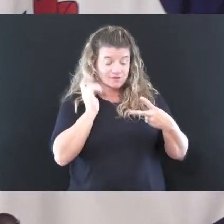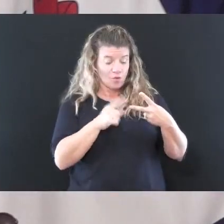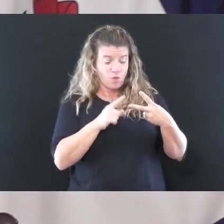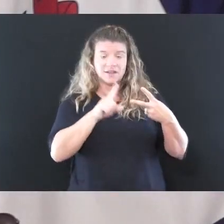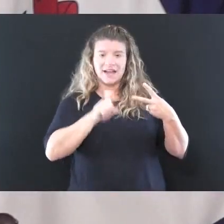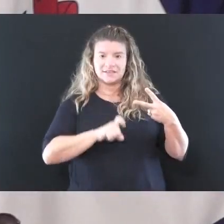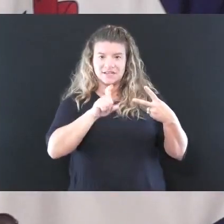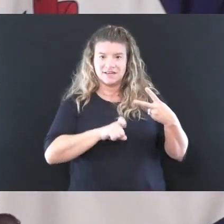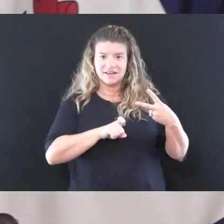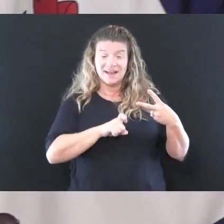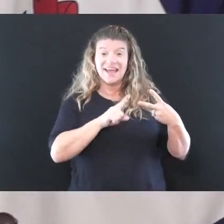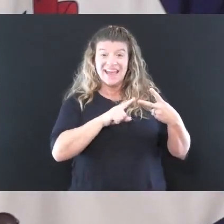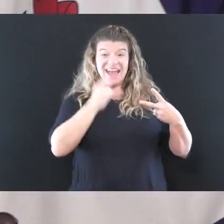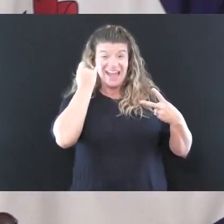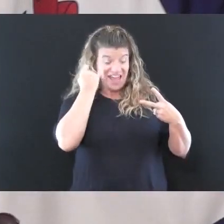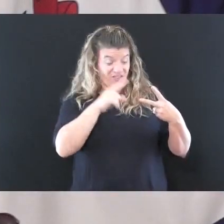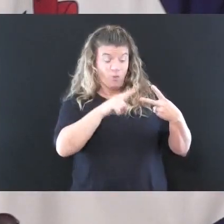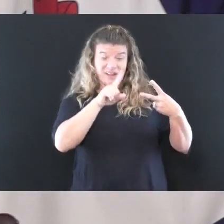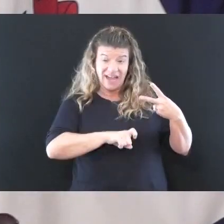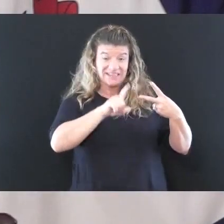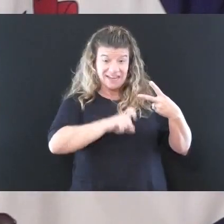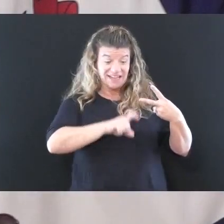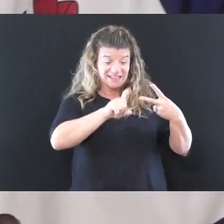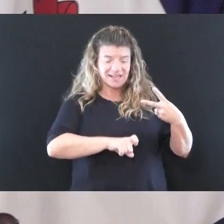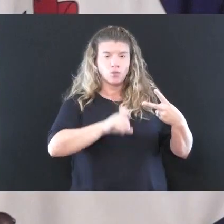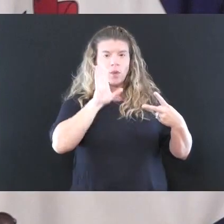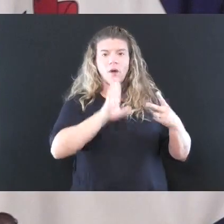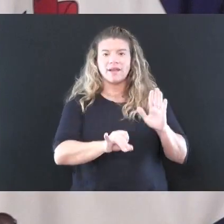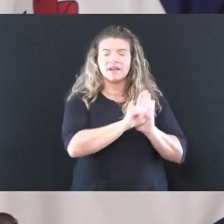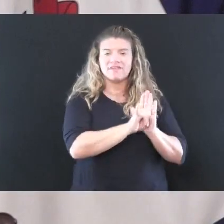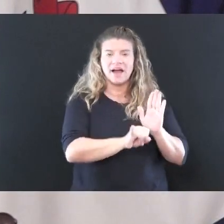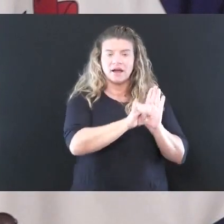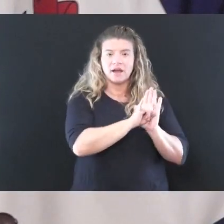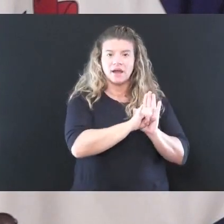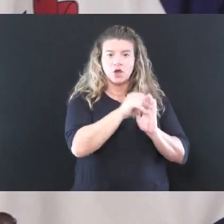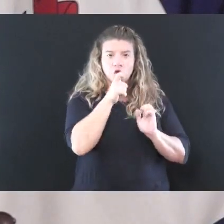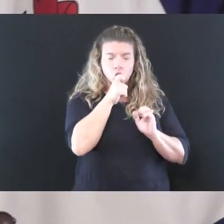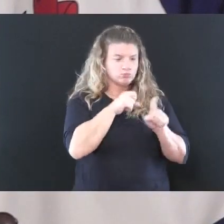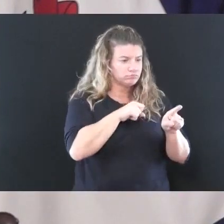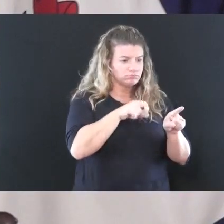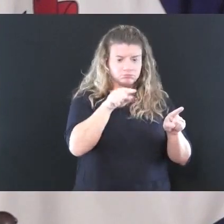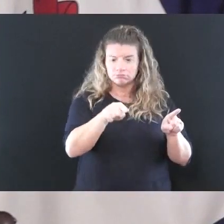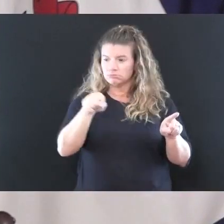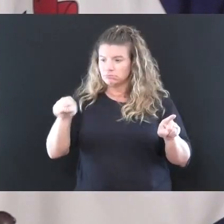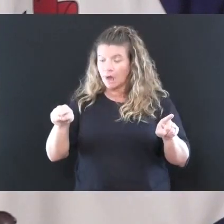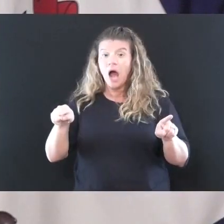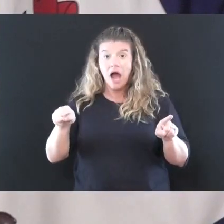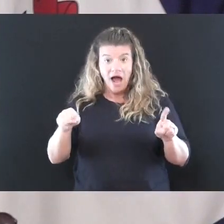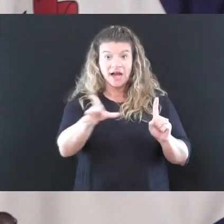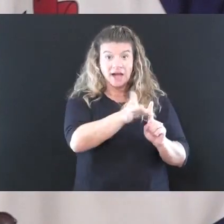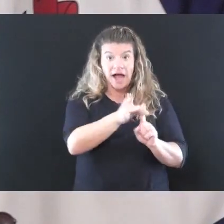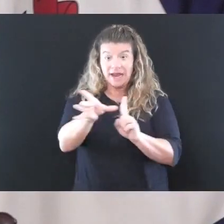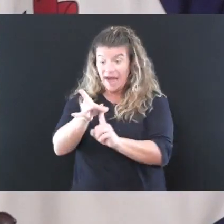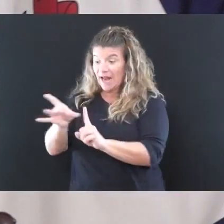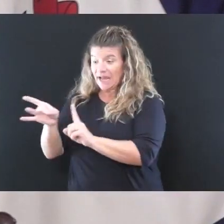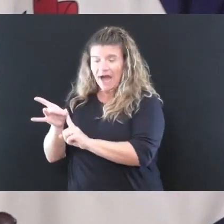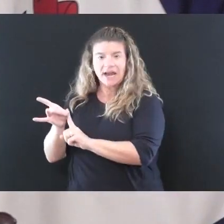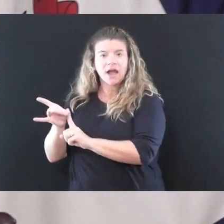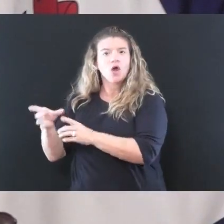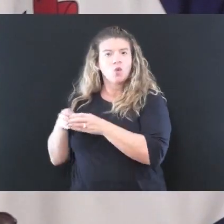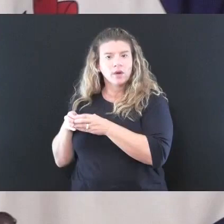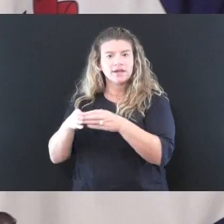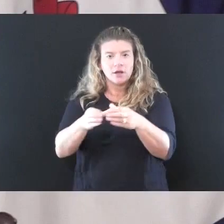we'll identify this person and this person and this person, and we'll let them be